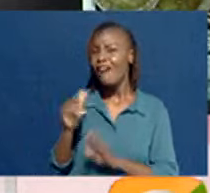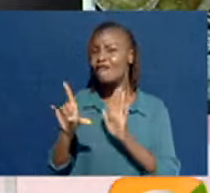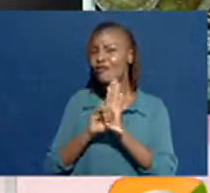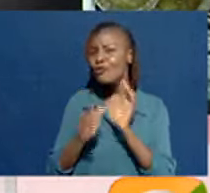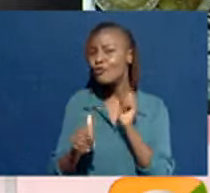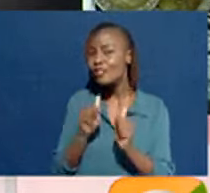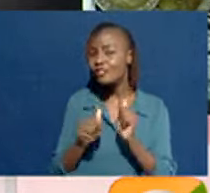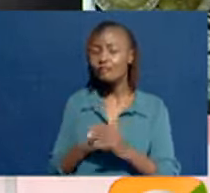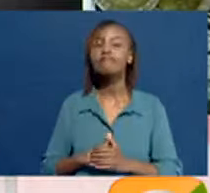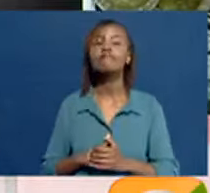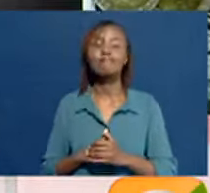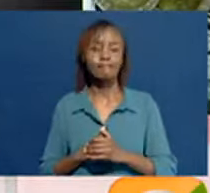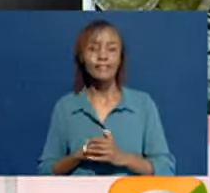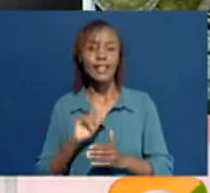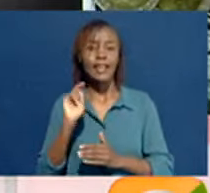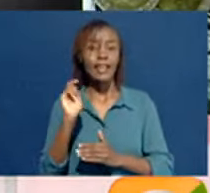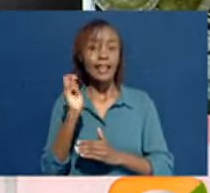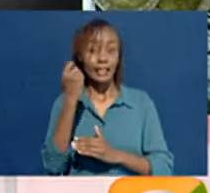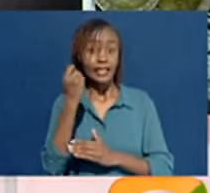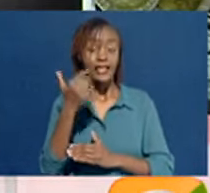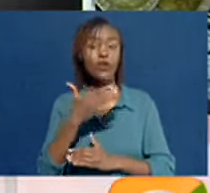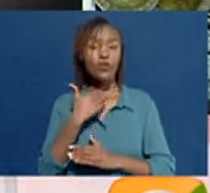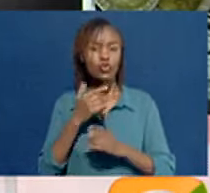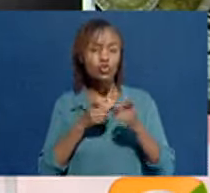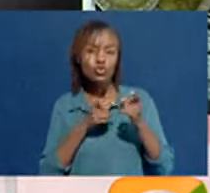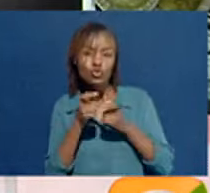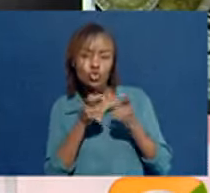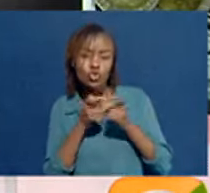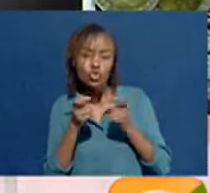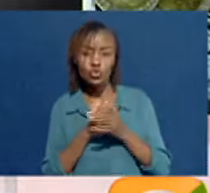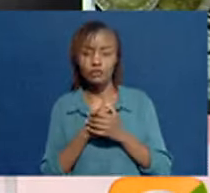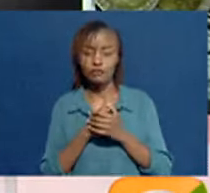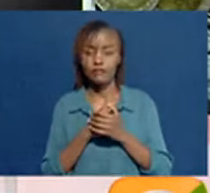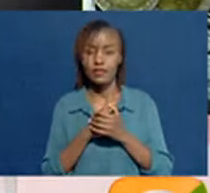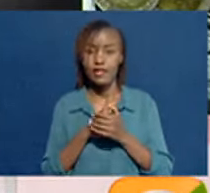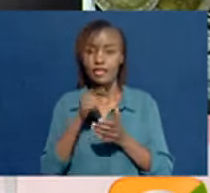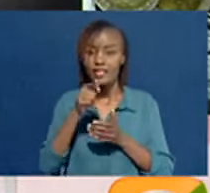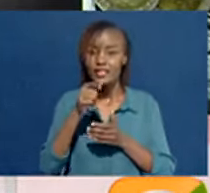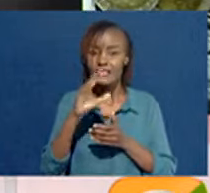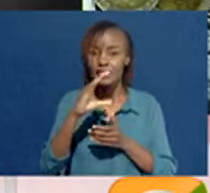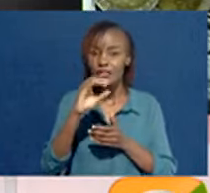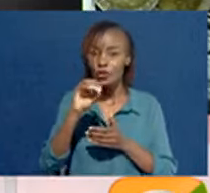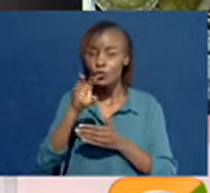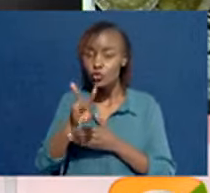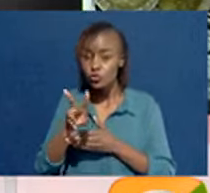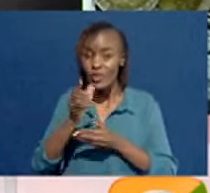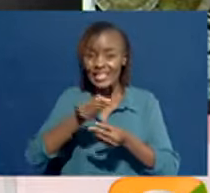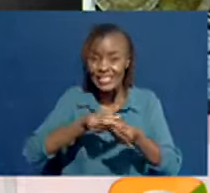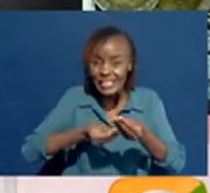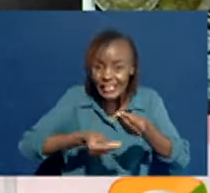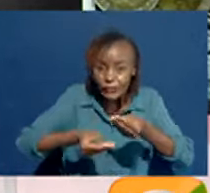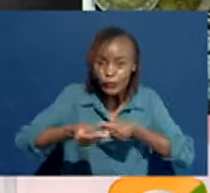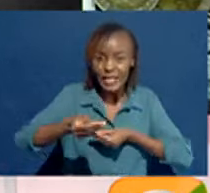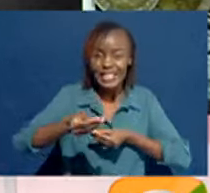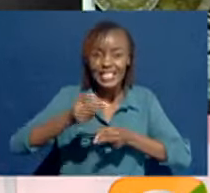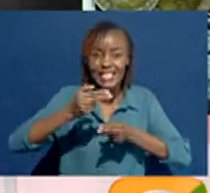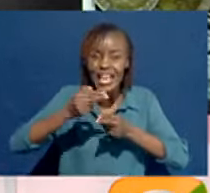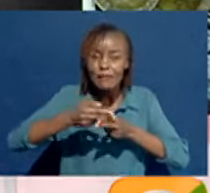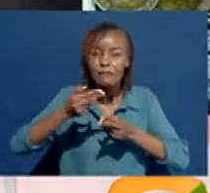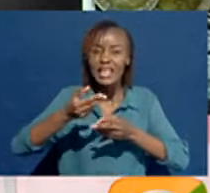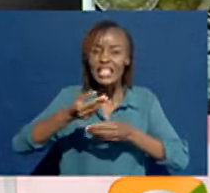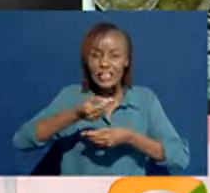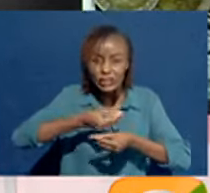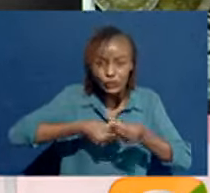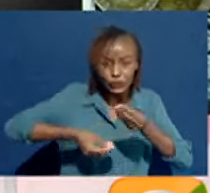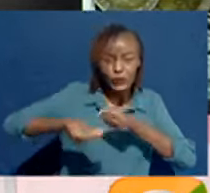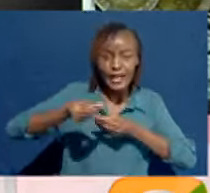seeking to regulate the carbon credit trade. Now, the bill is known as the Carbon Credit Trading and Benefit Sharing